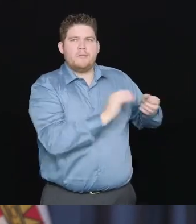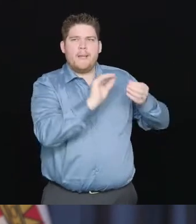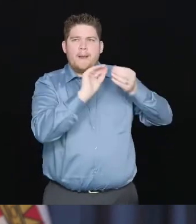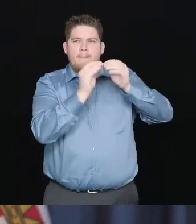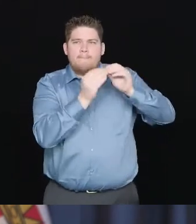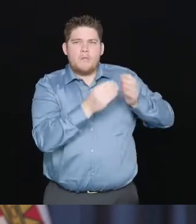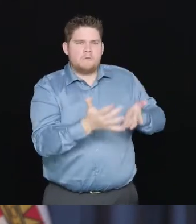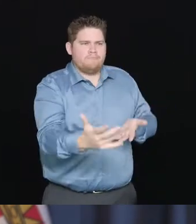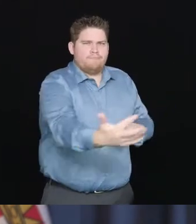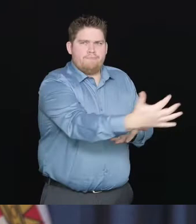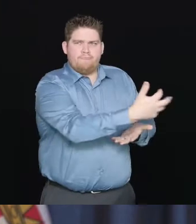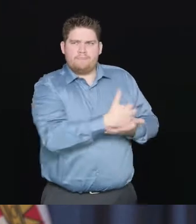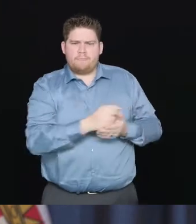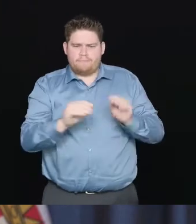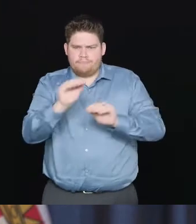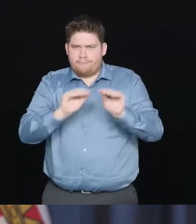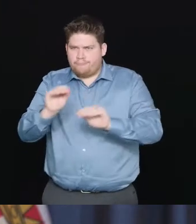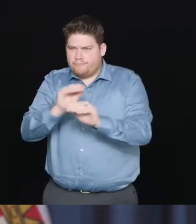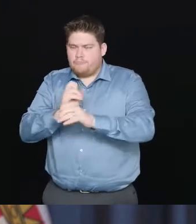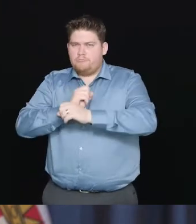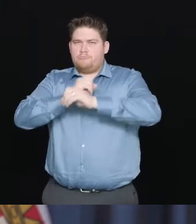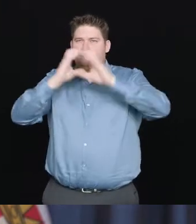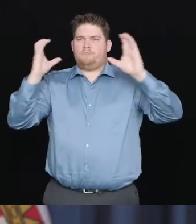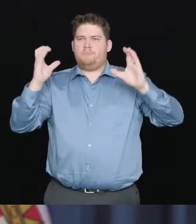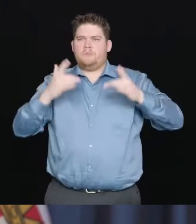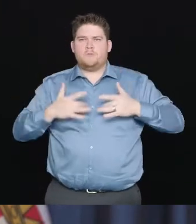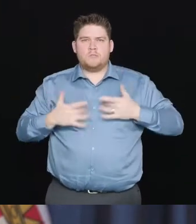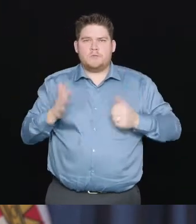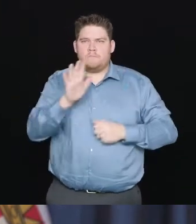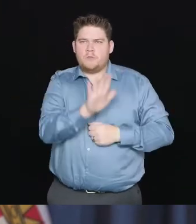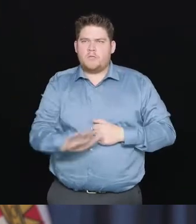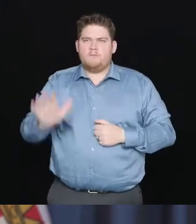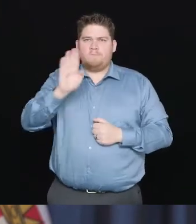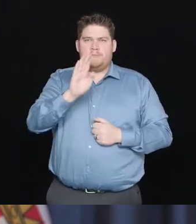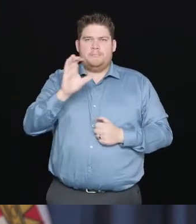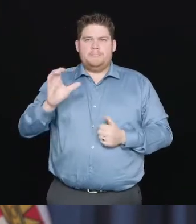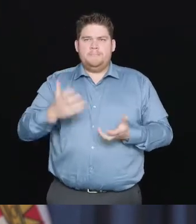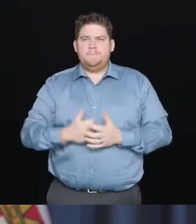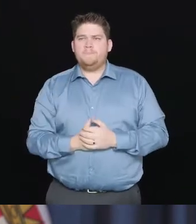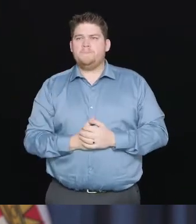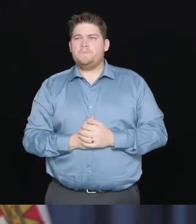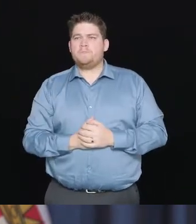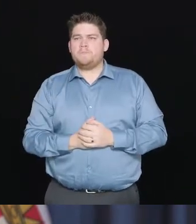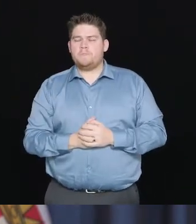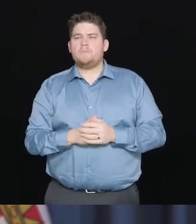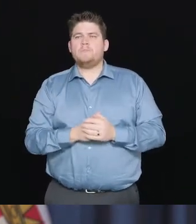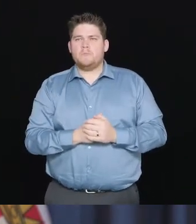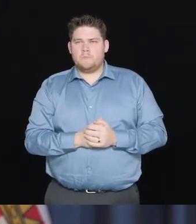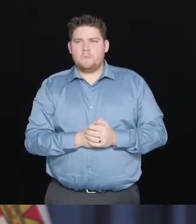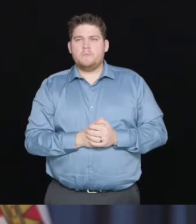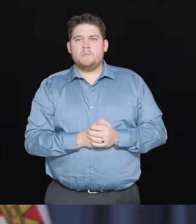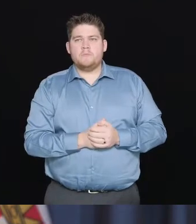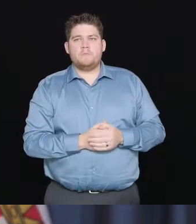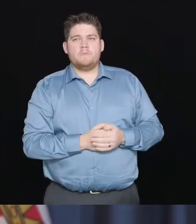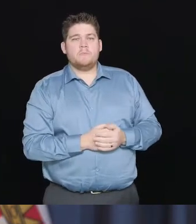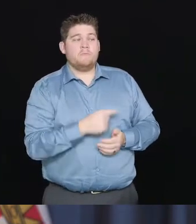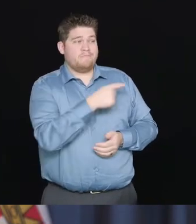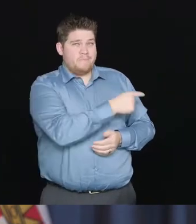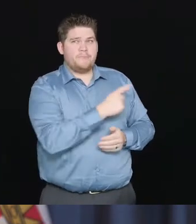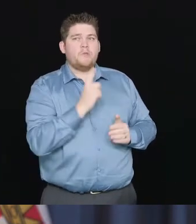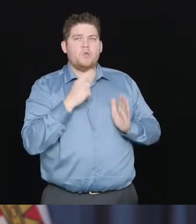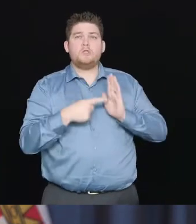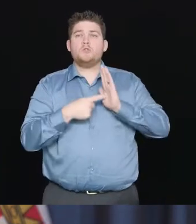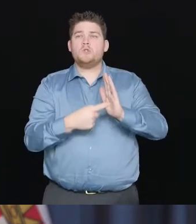also taking worst case scenarios. So what you're going to see tomorrow is our preparations in the face of what could be worst case scenarios in